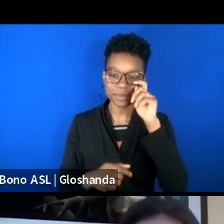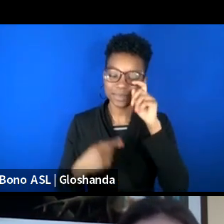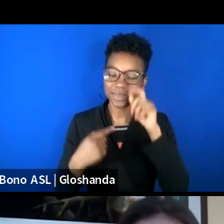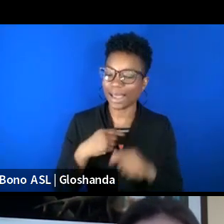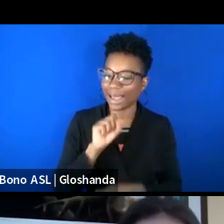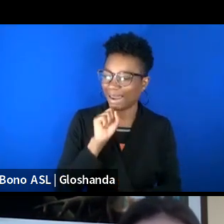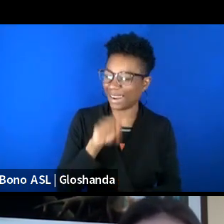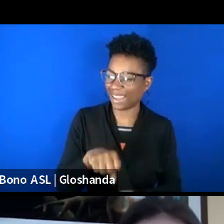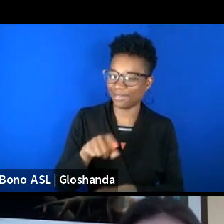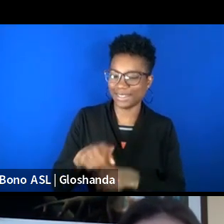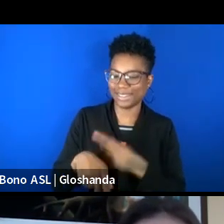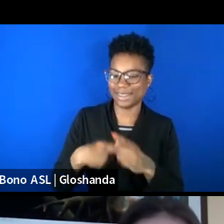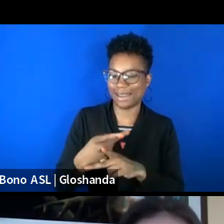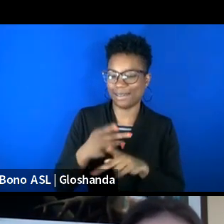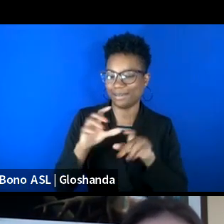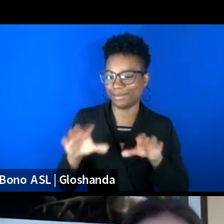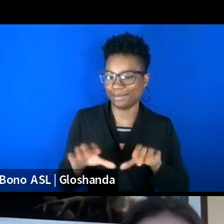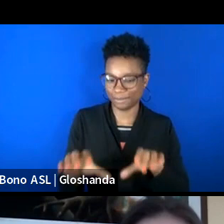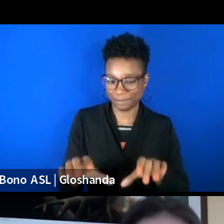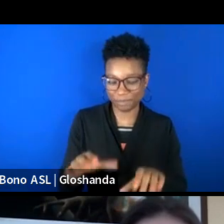of activities because